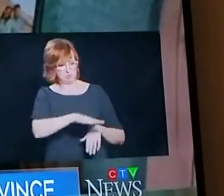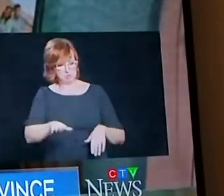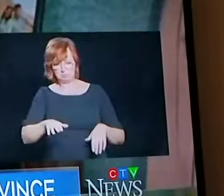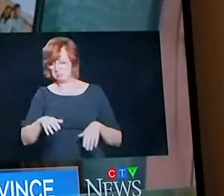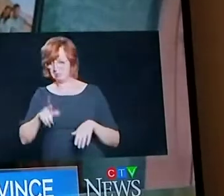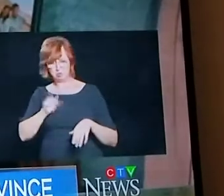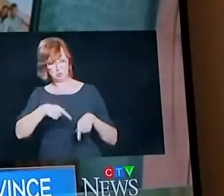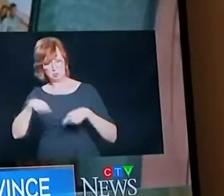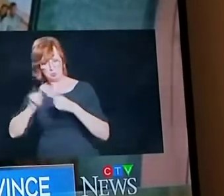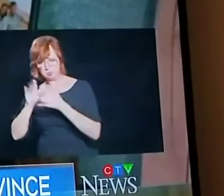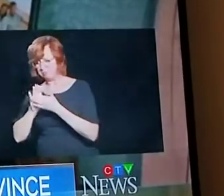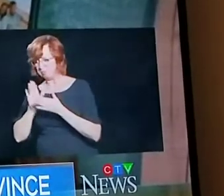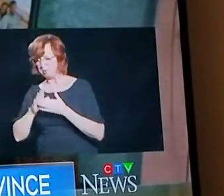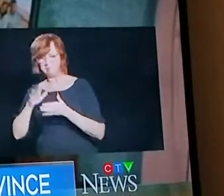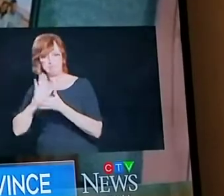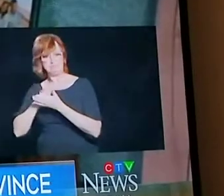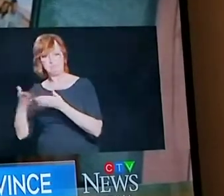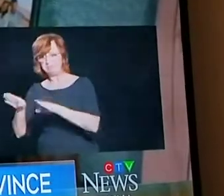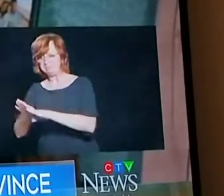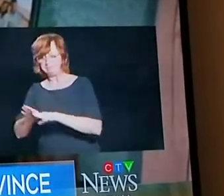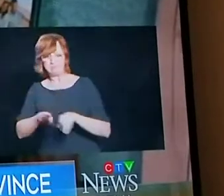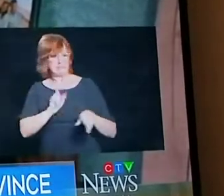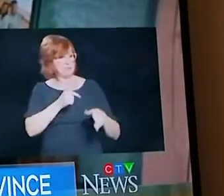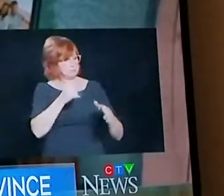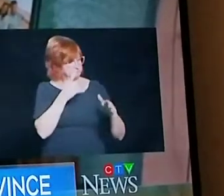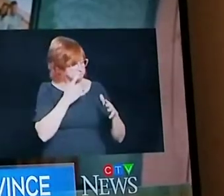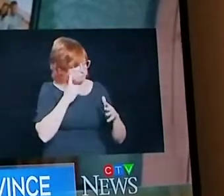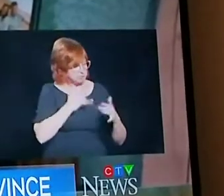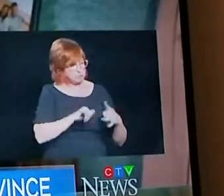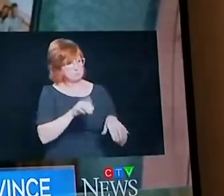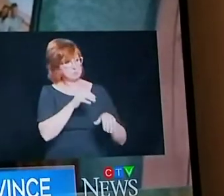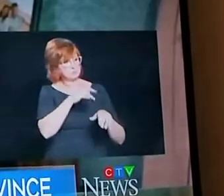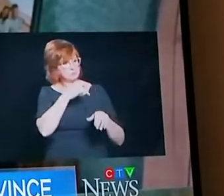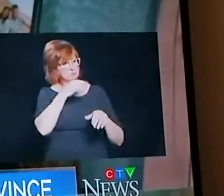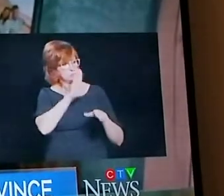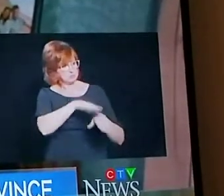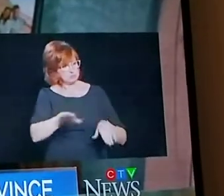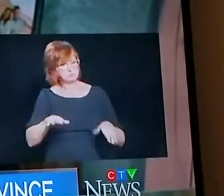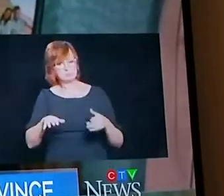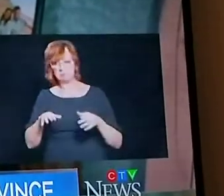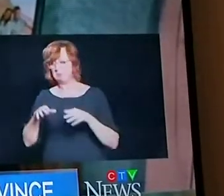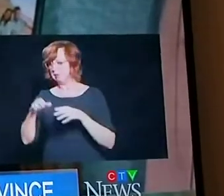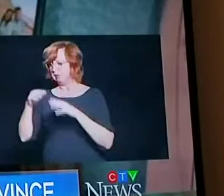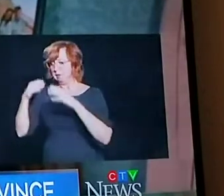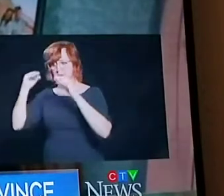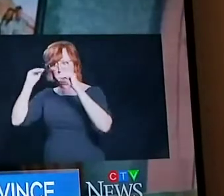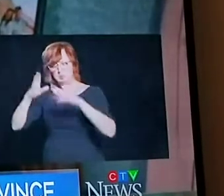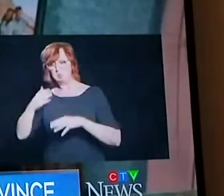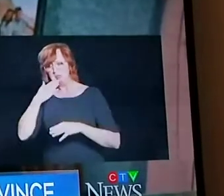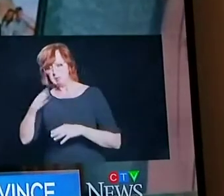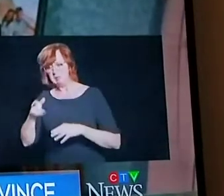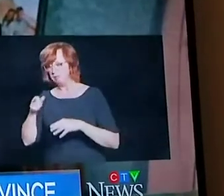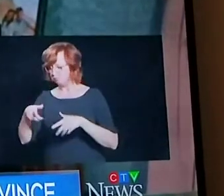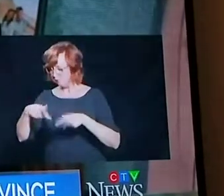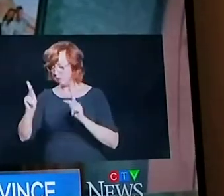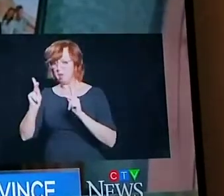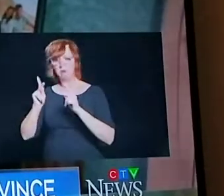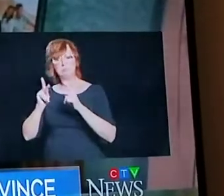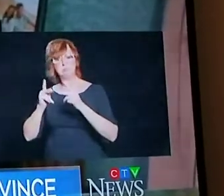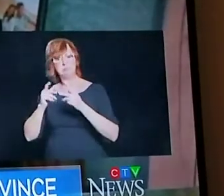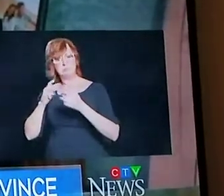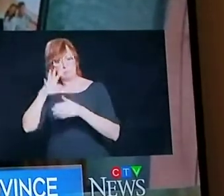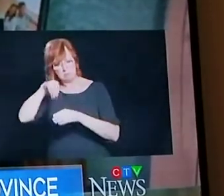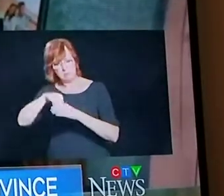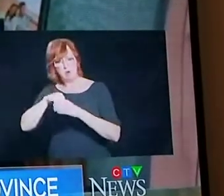the teachers for finding ways to ensure that our kids can still be students. Thank you as well to everyone